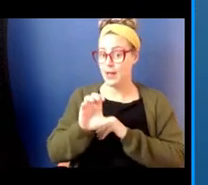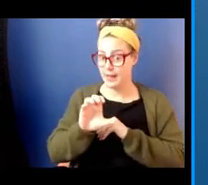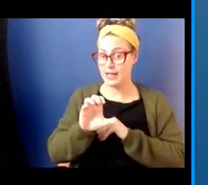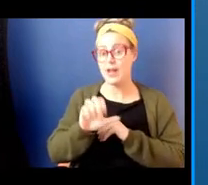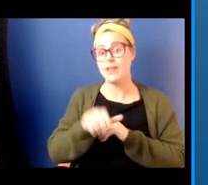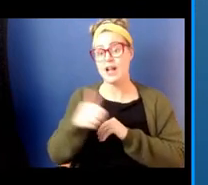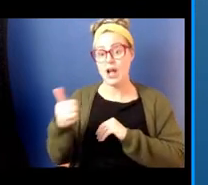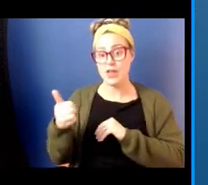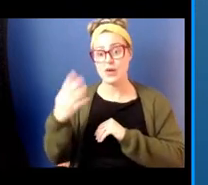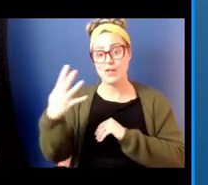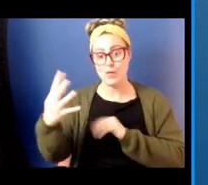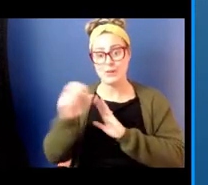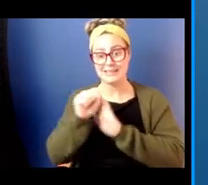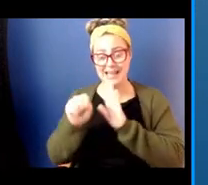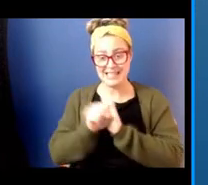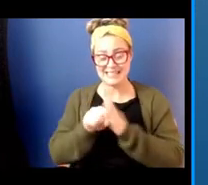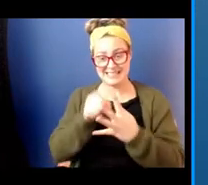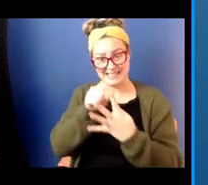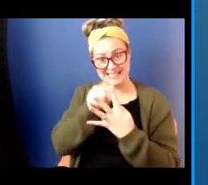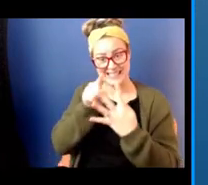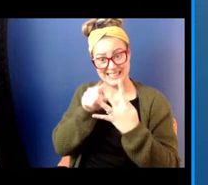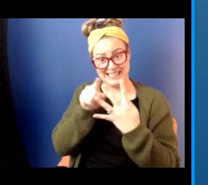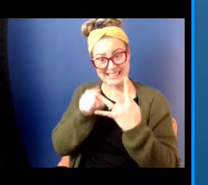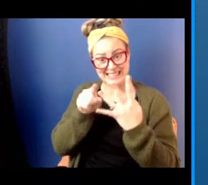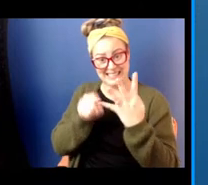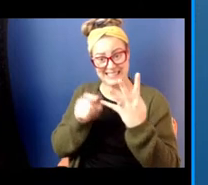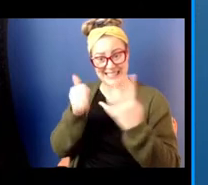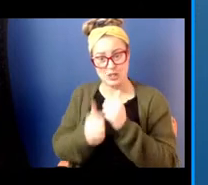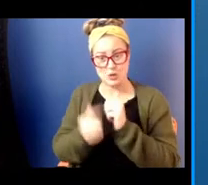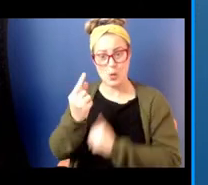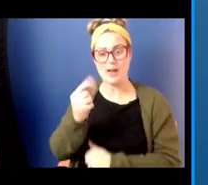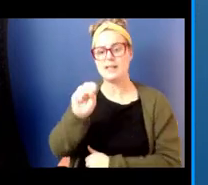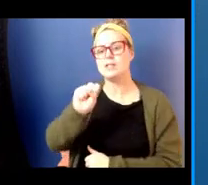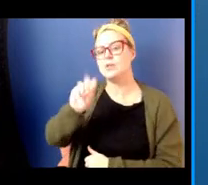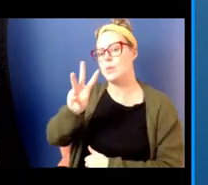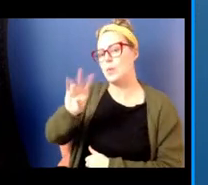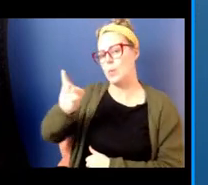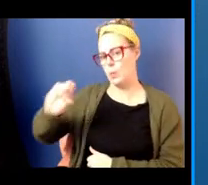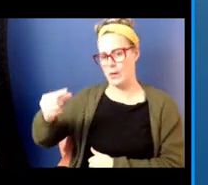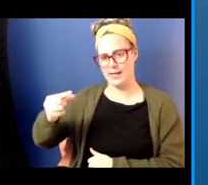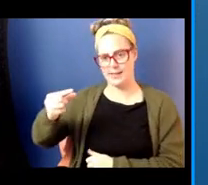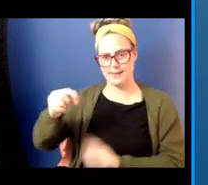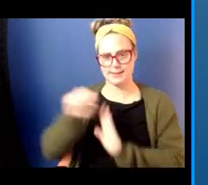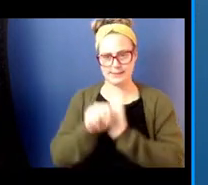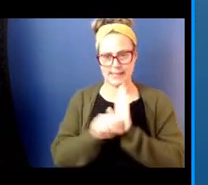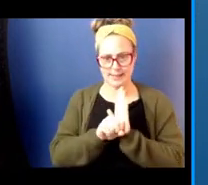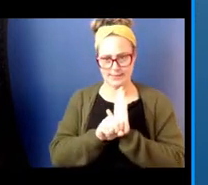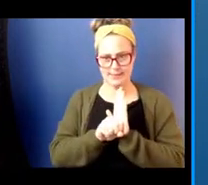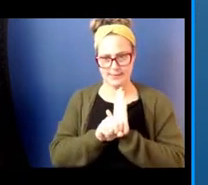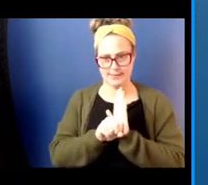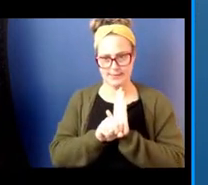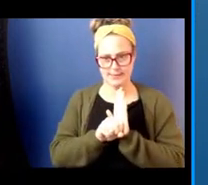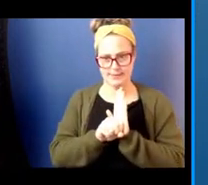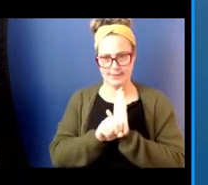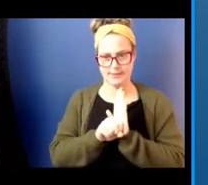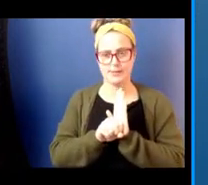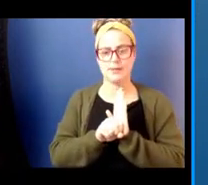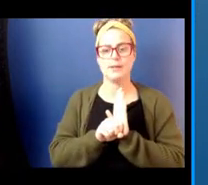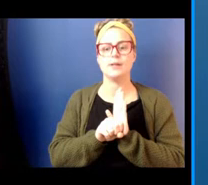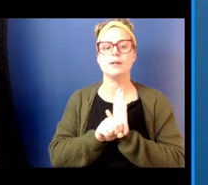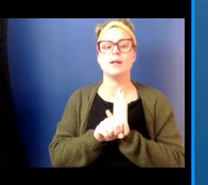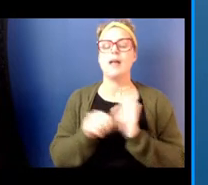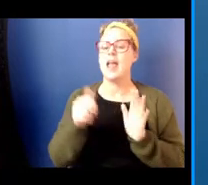is a swing state every single one is a state that we need to win